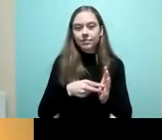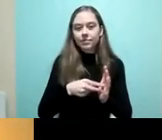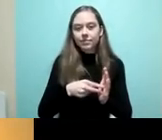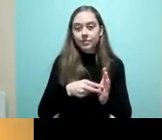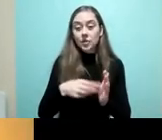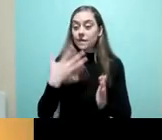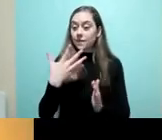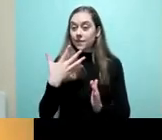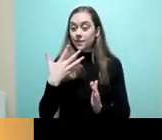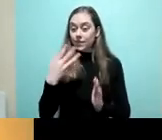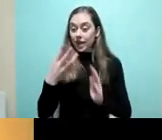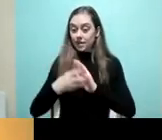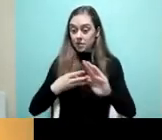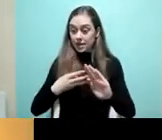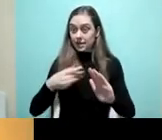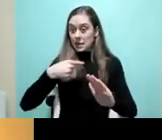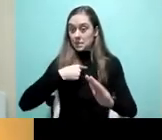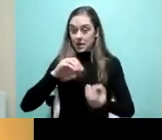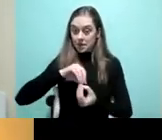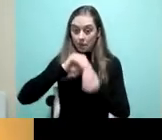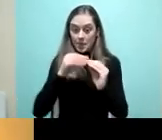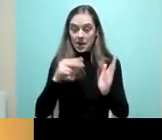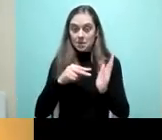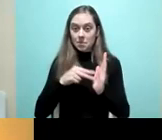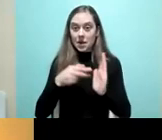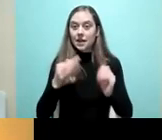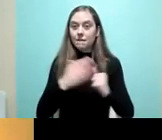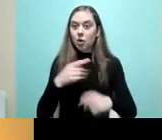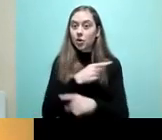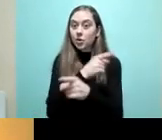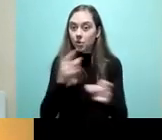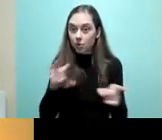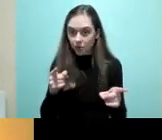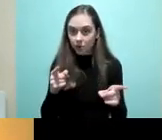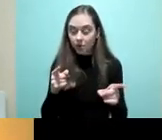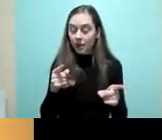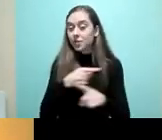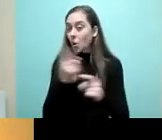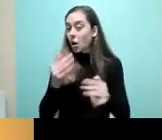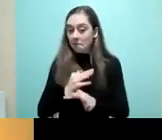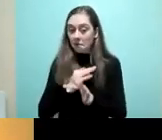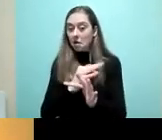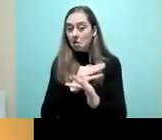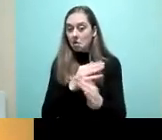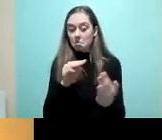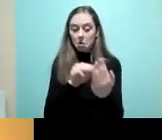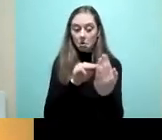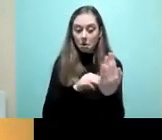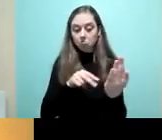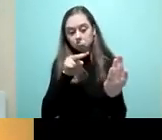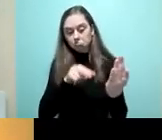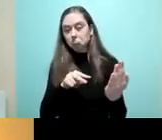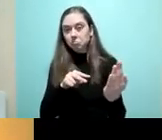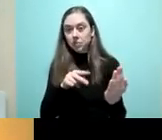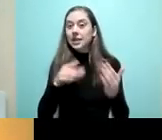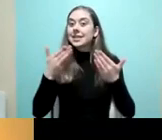5 weeks, I constructed a plan for all of you. I constructed that plan and you followed it. Now it's important for you